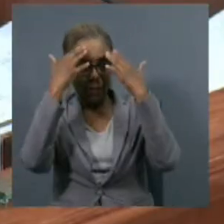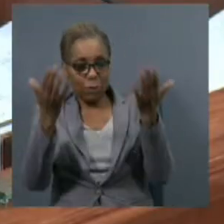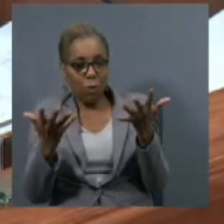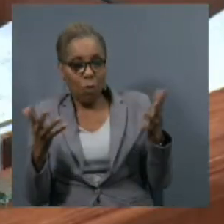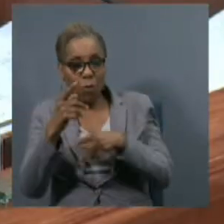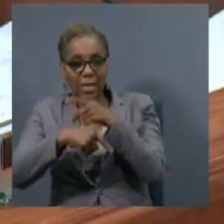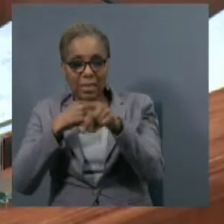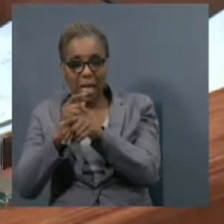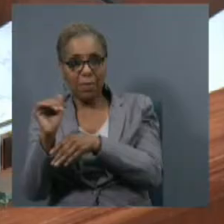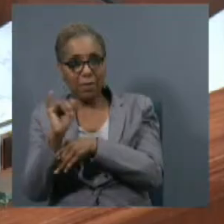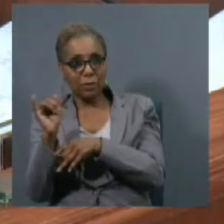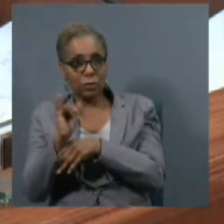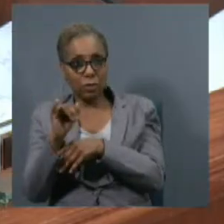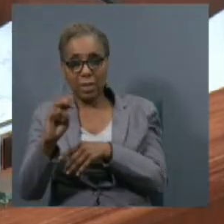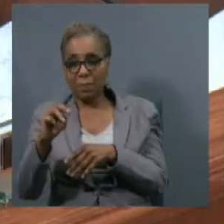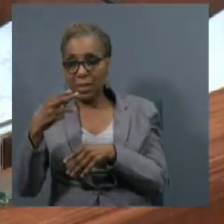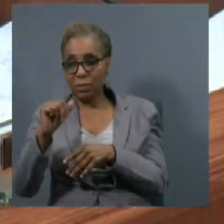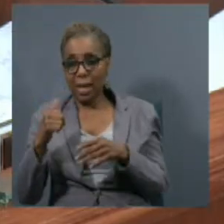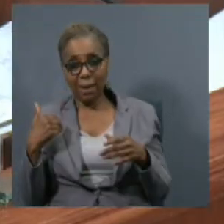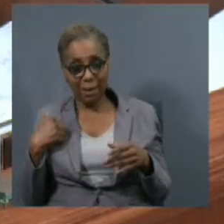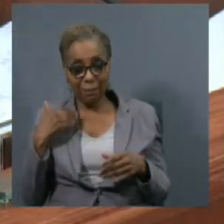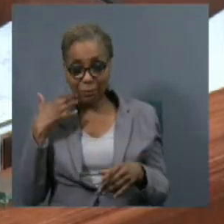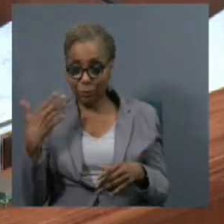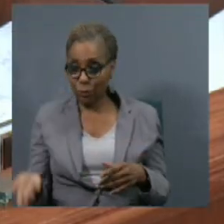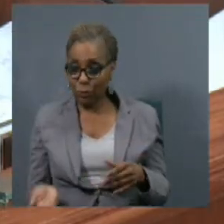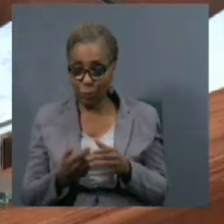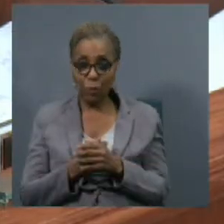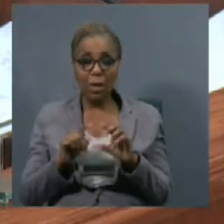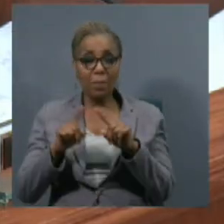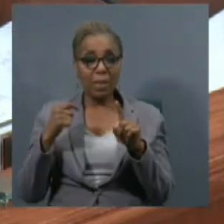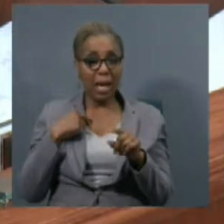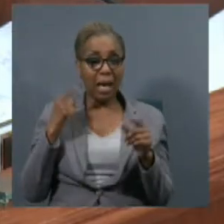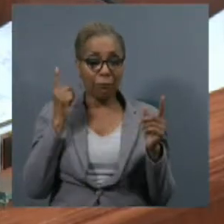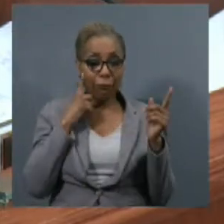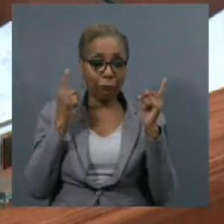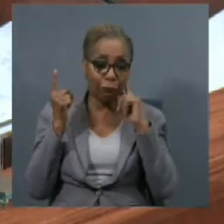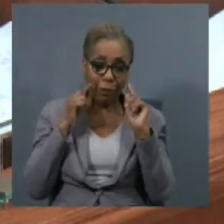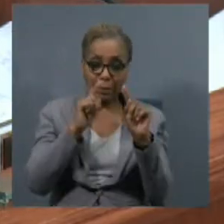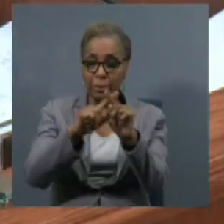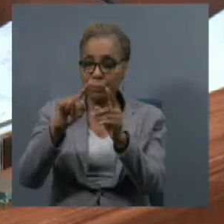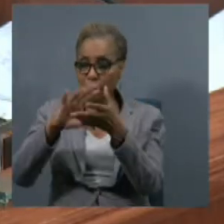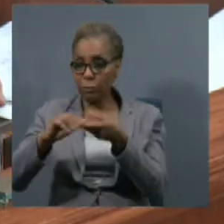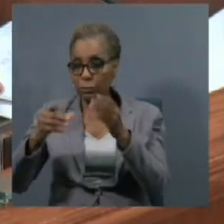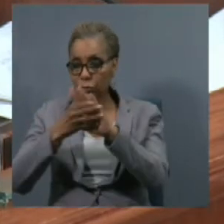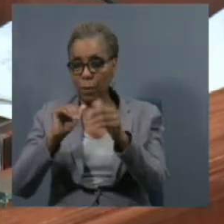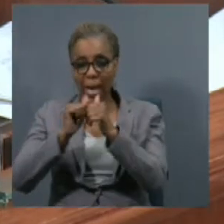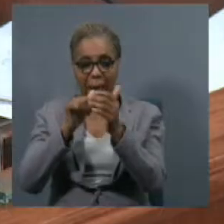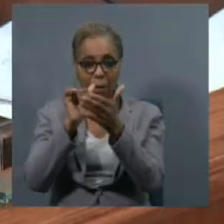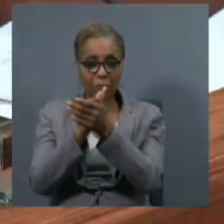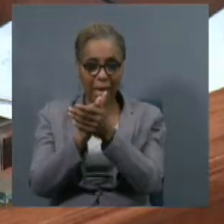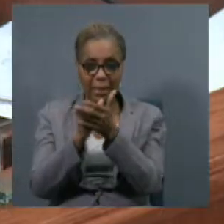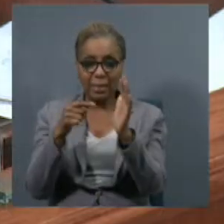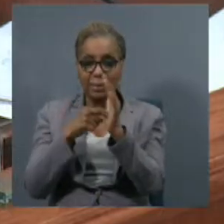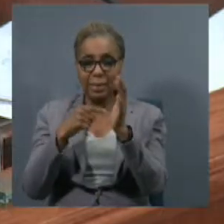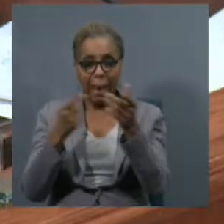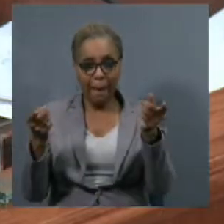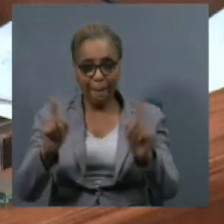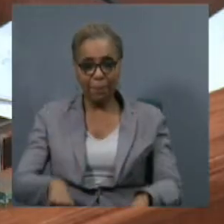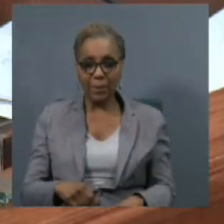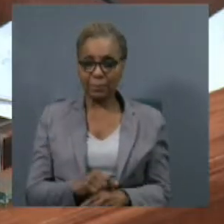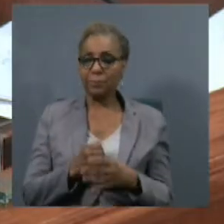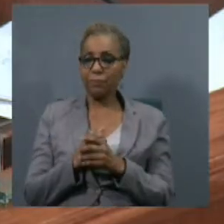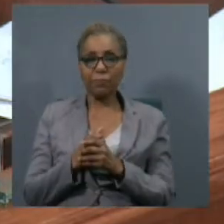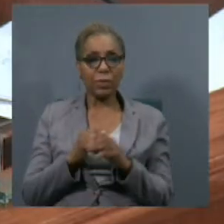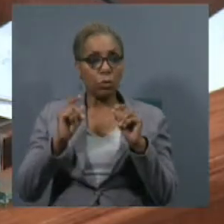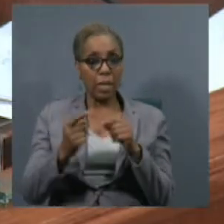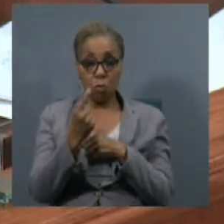what type of insurance MHA has. I have heard different stories about how this debt got incurred.